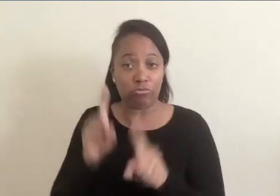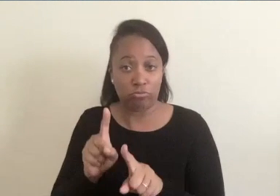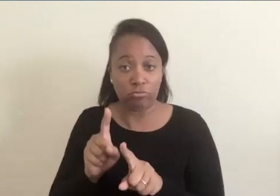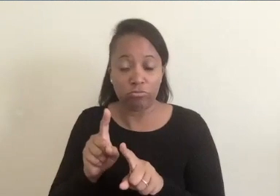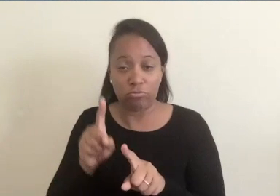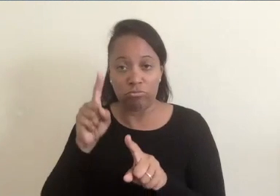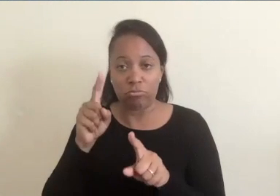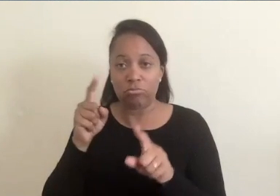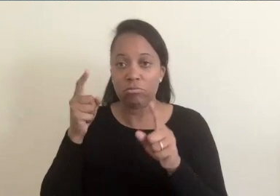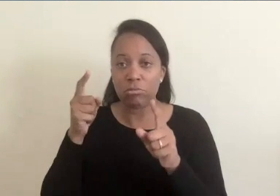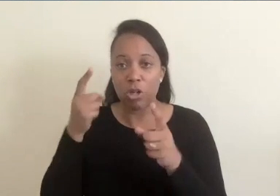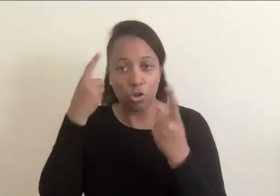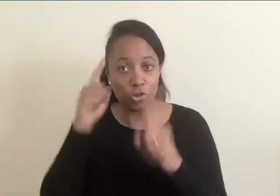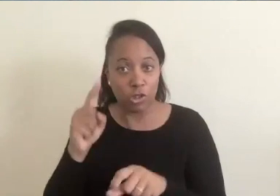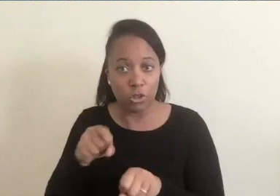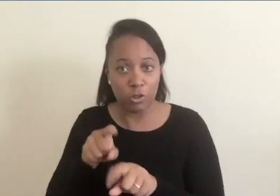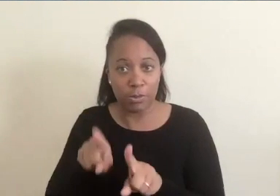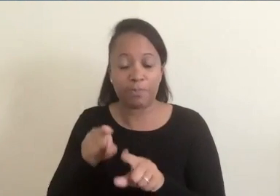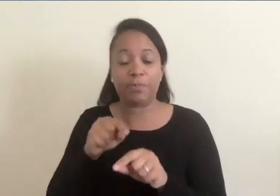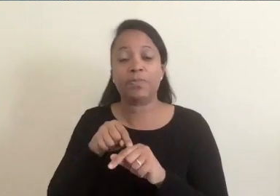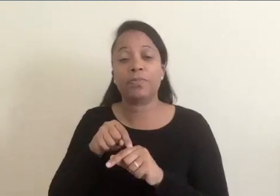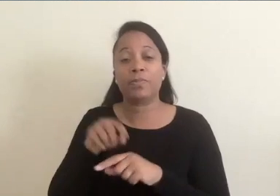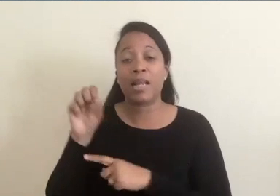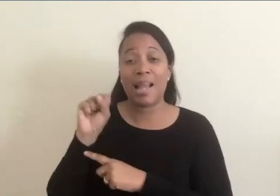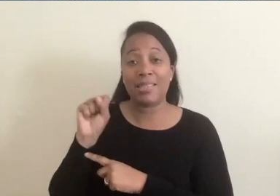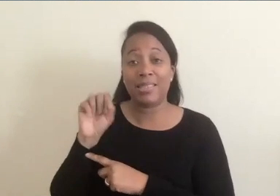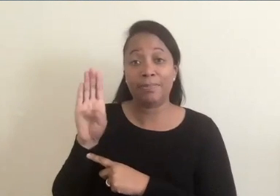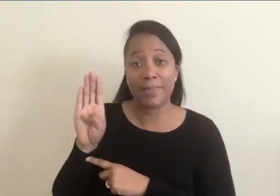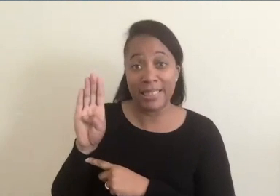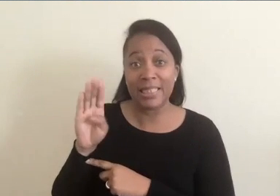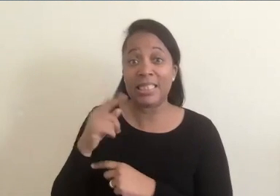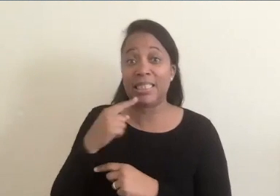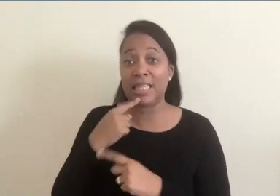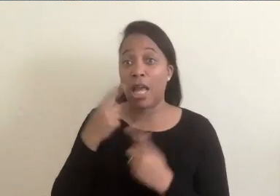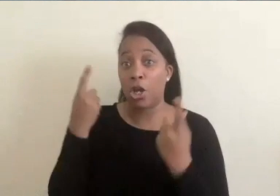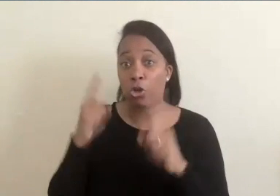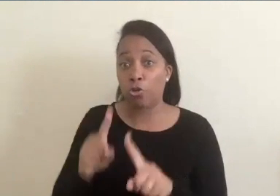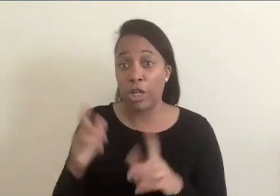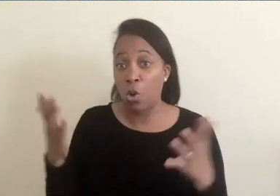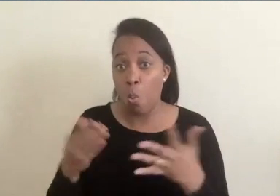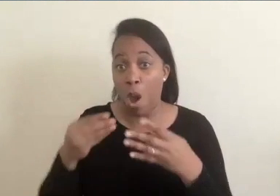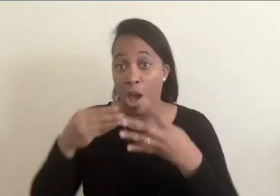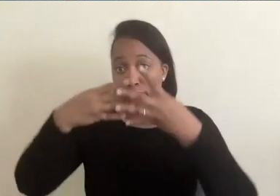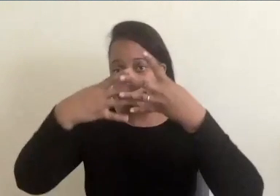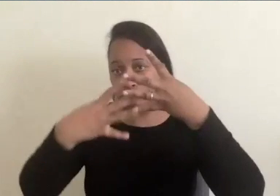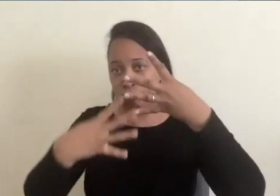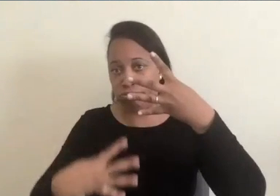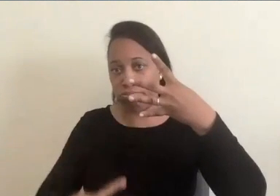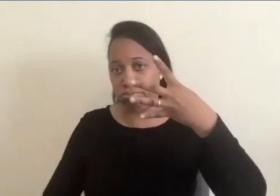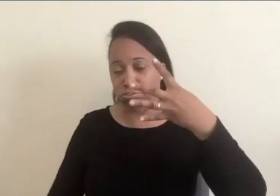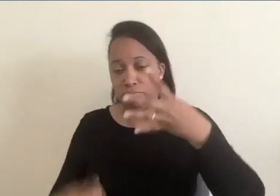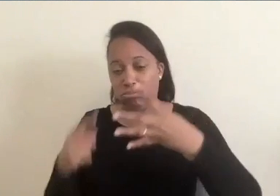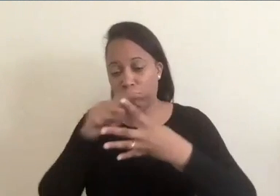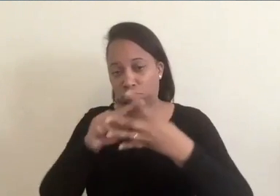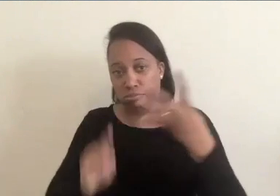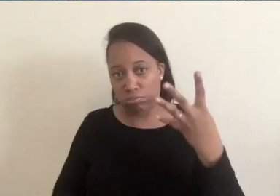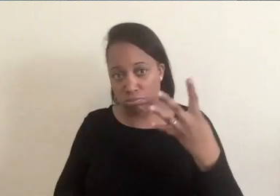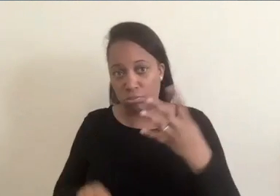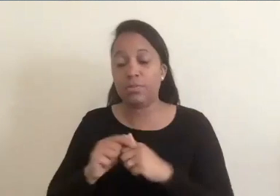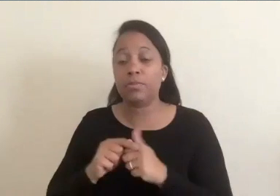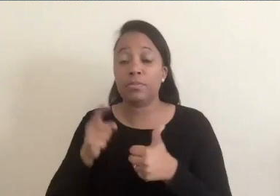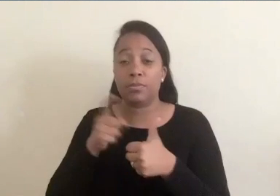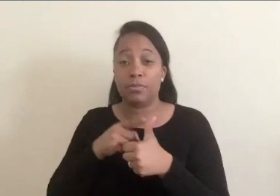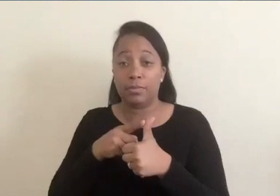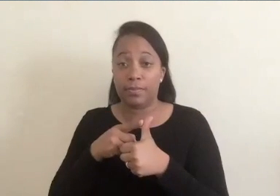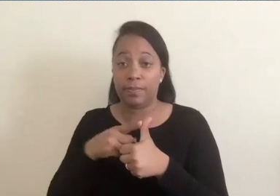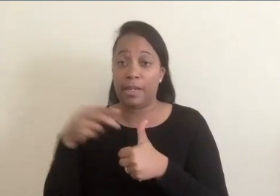the EEOC calls a settlement agreement. And the company agreed to do all of the following things. The company